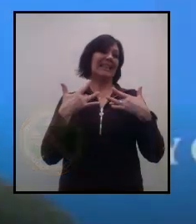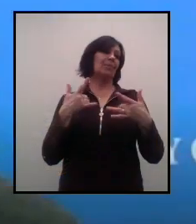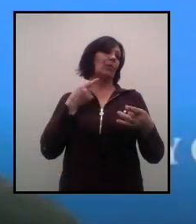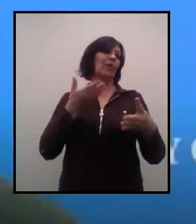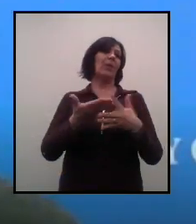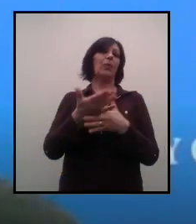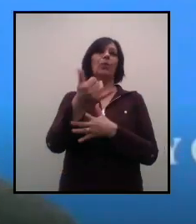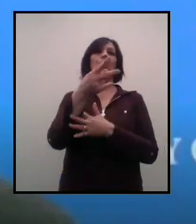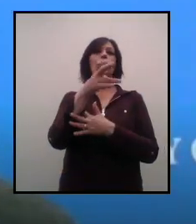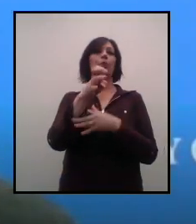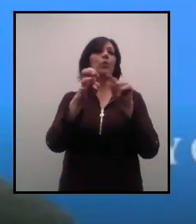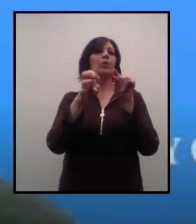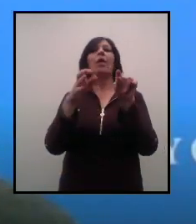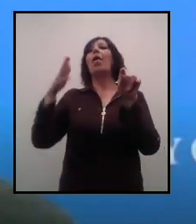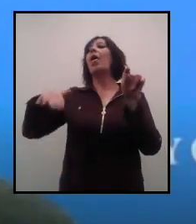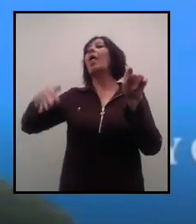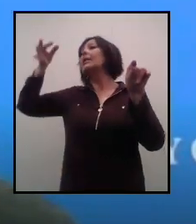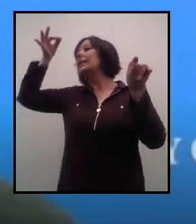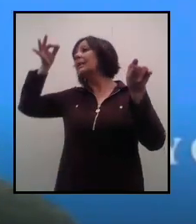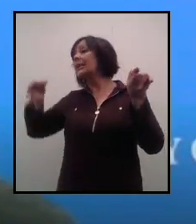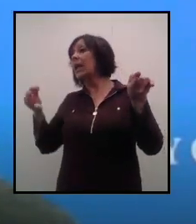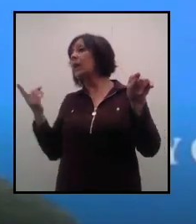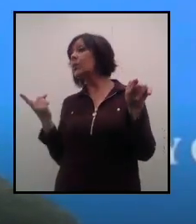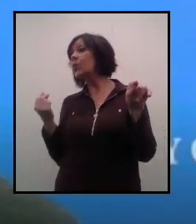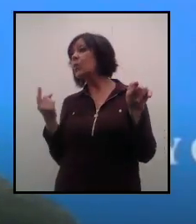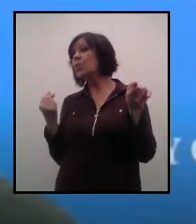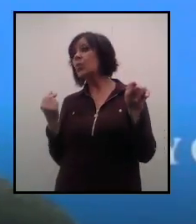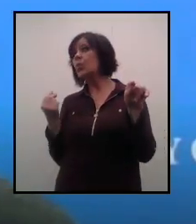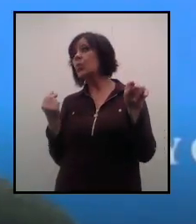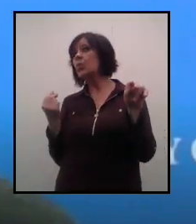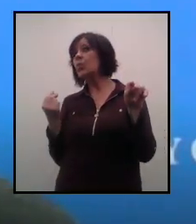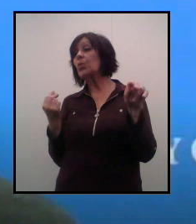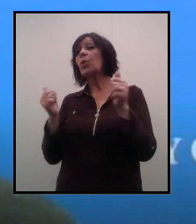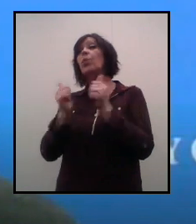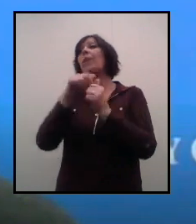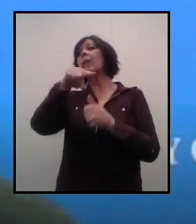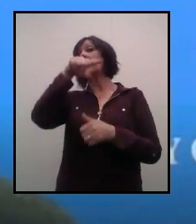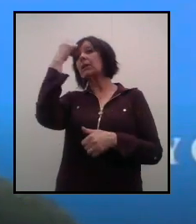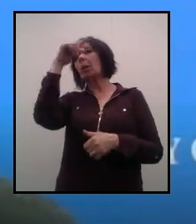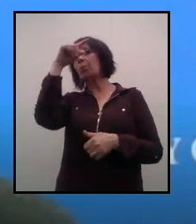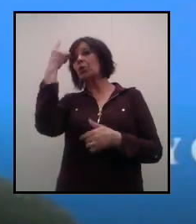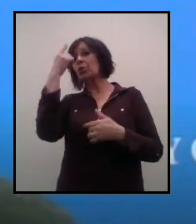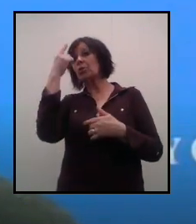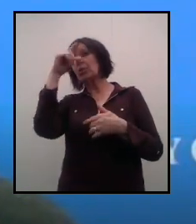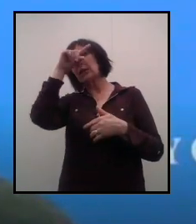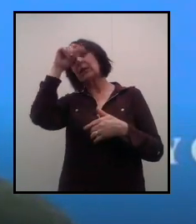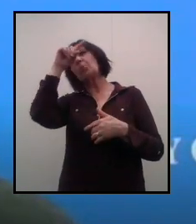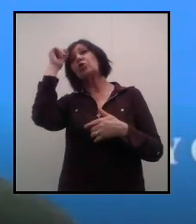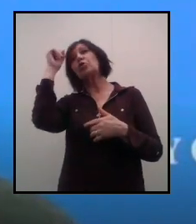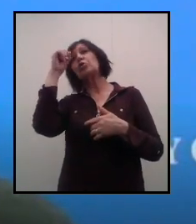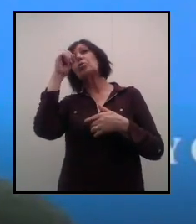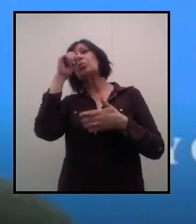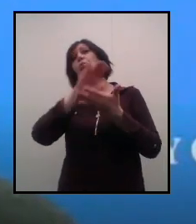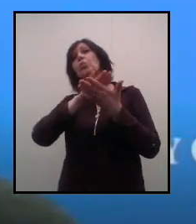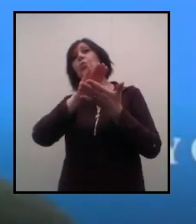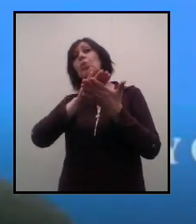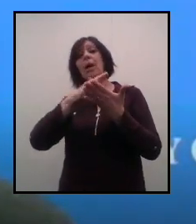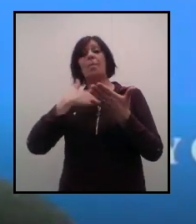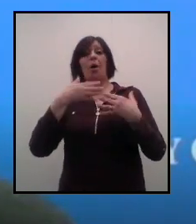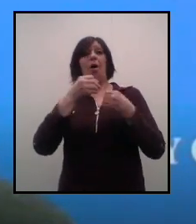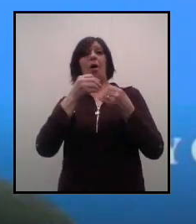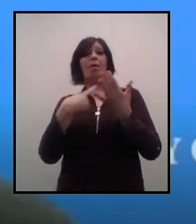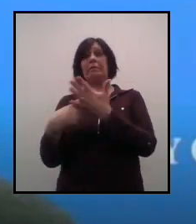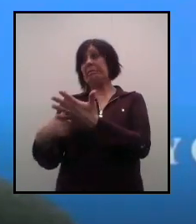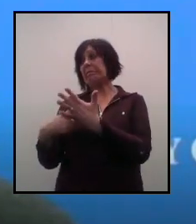June. He has not made a decision yet with regards to summer schools. My office was in consultation. We